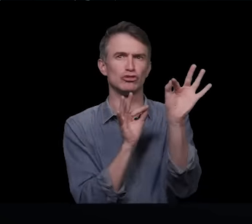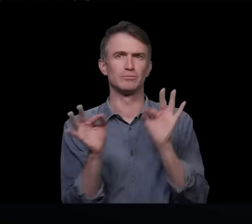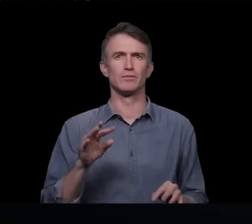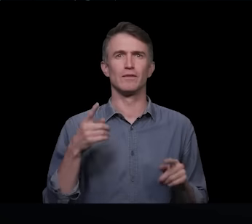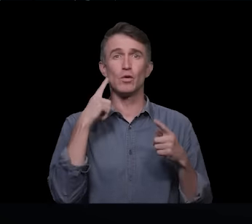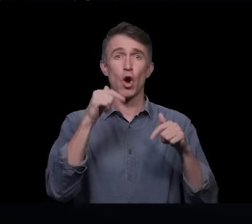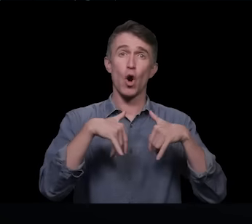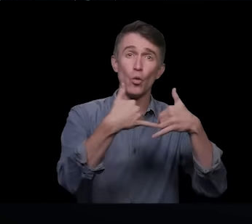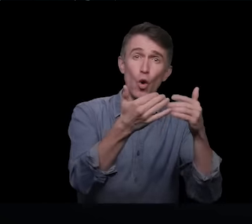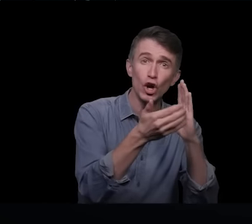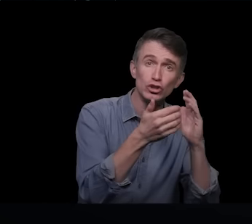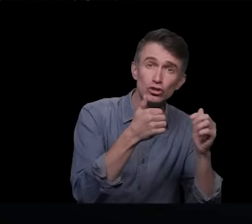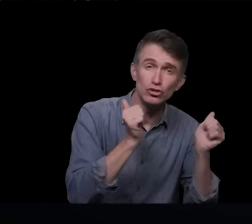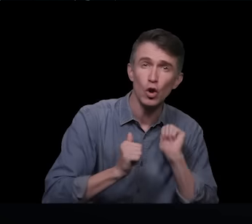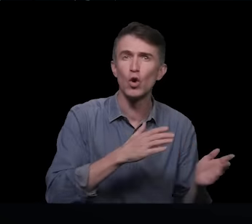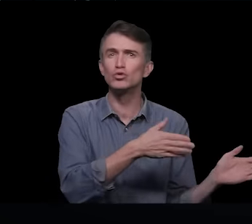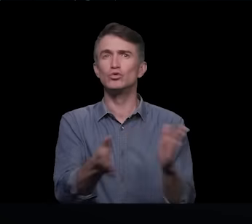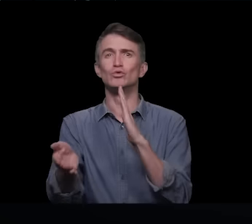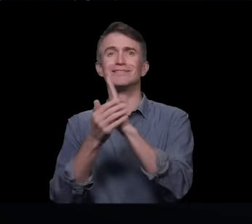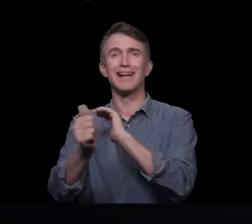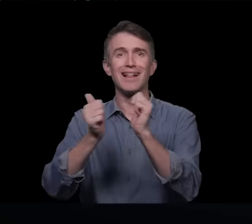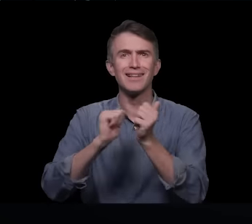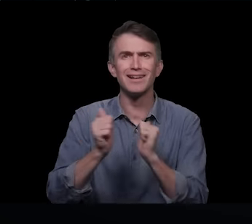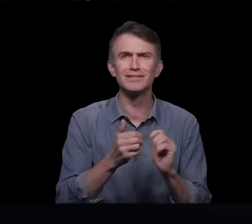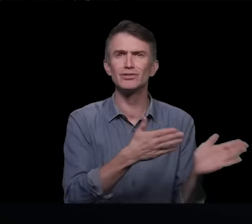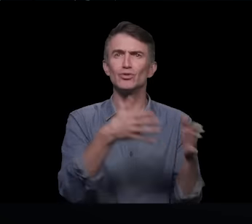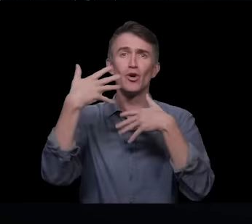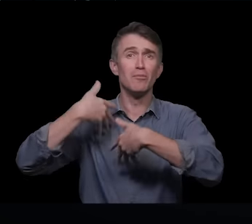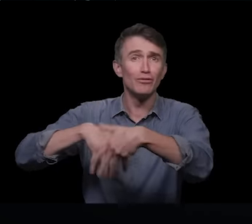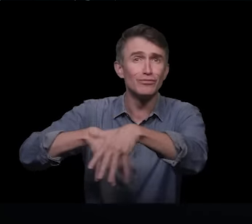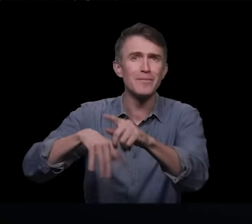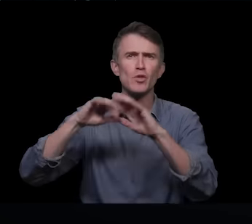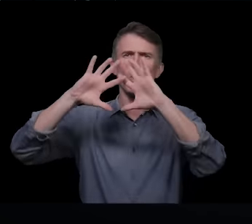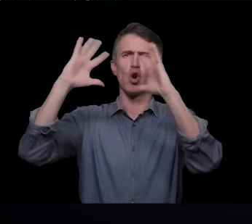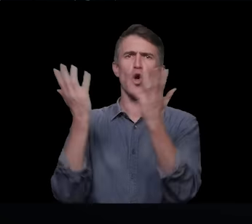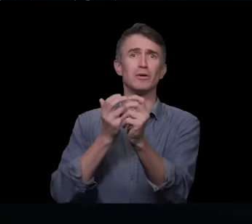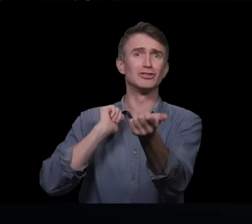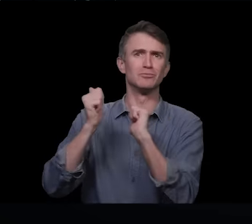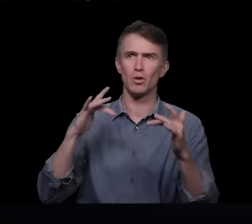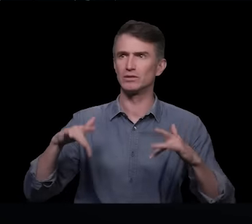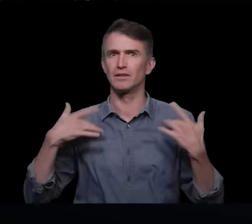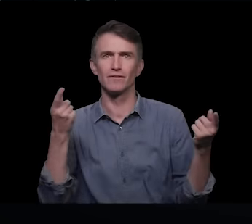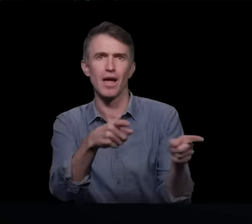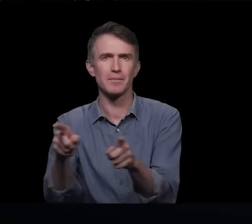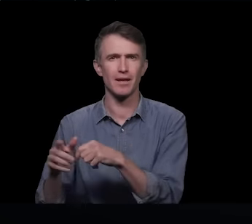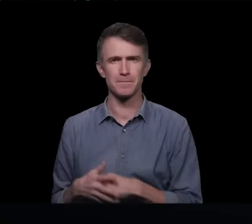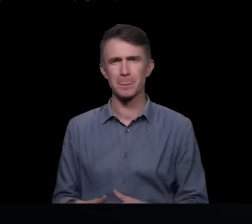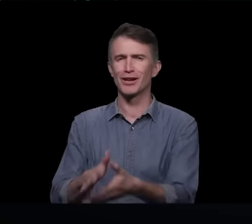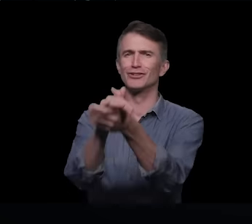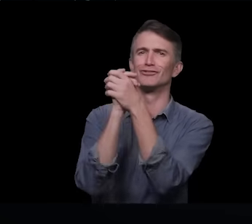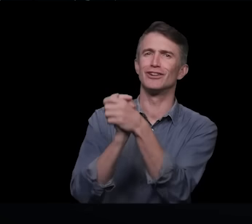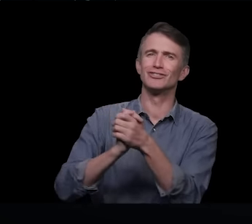descriptions. From award shows to talent contests to parades to global sports